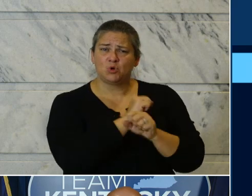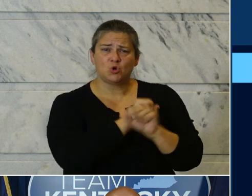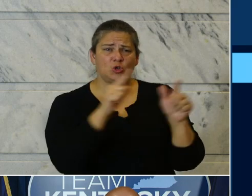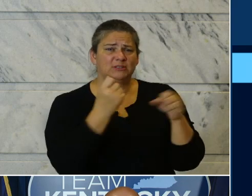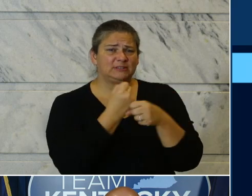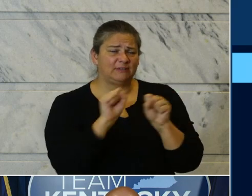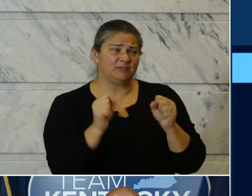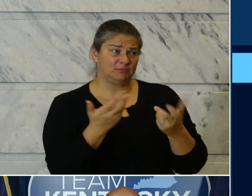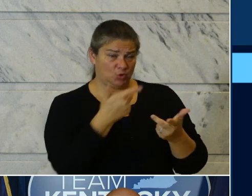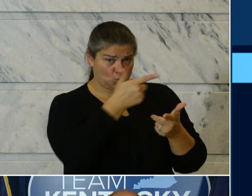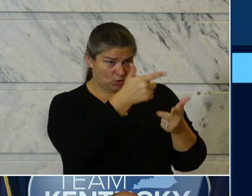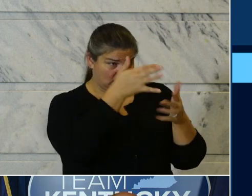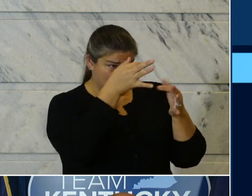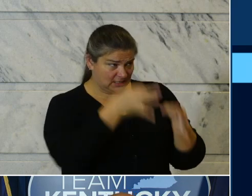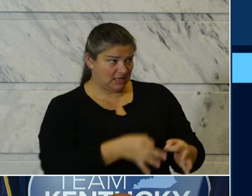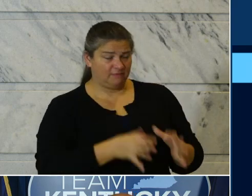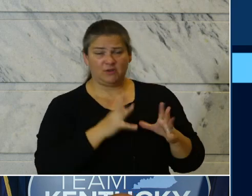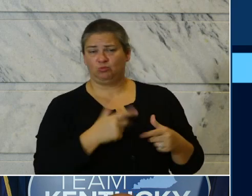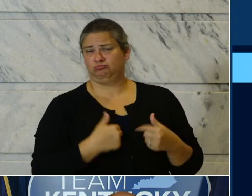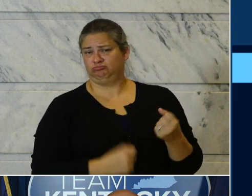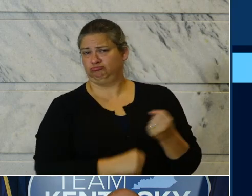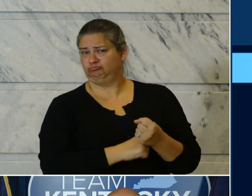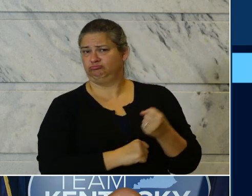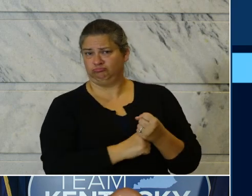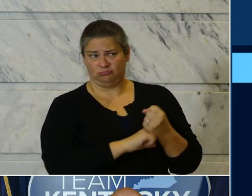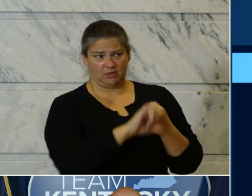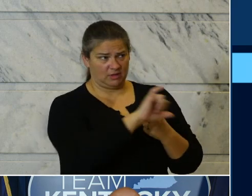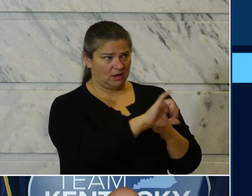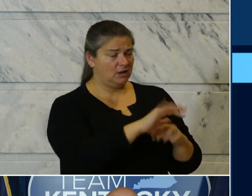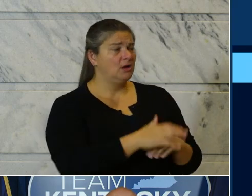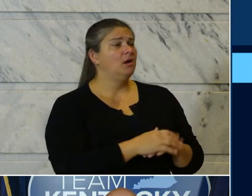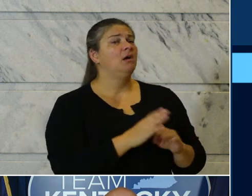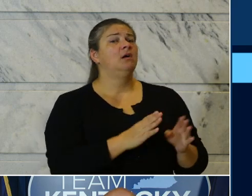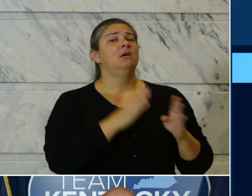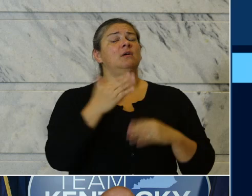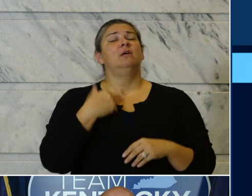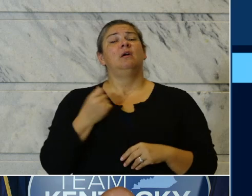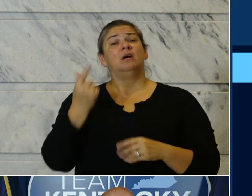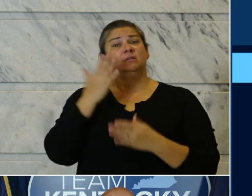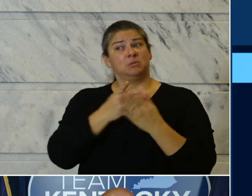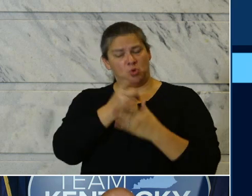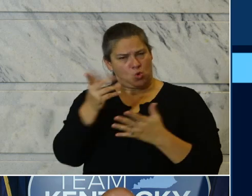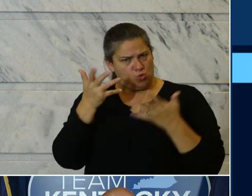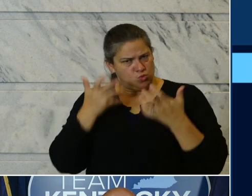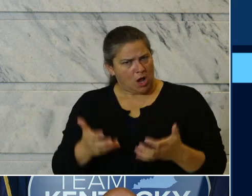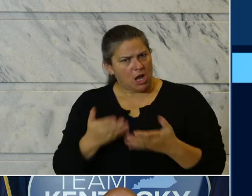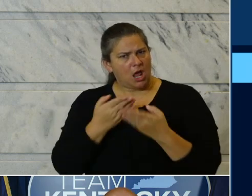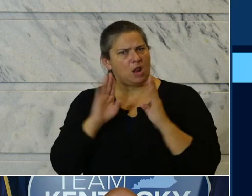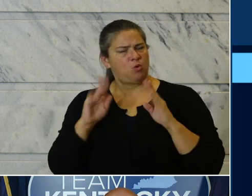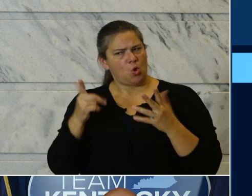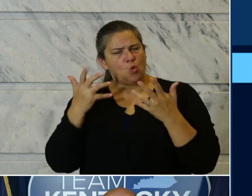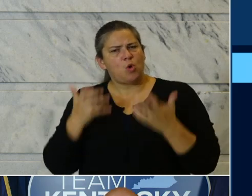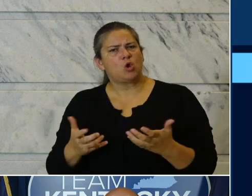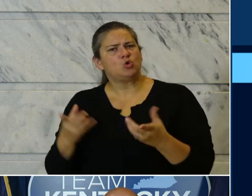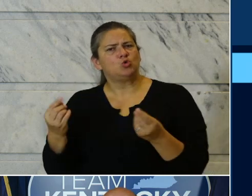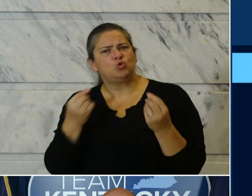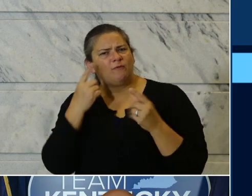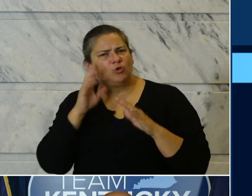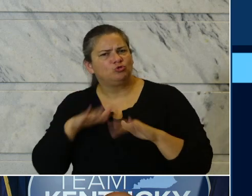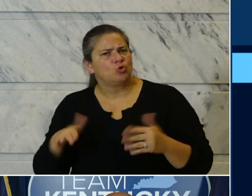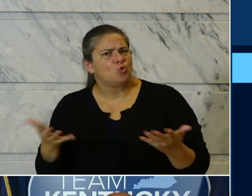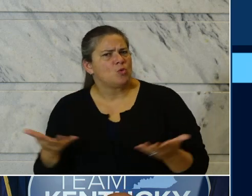what they decide, we support that. We also understand people want to have Halloween and have some things for the kids to do. We